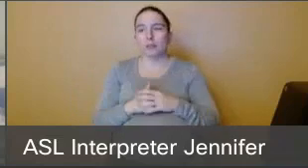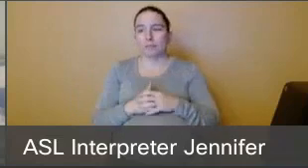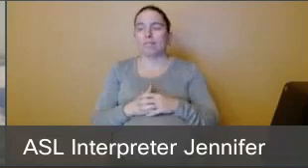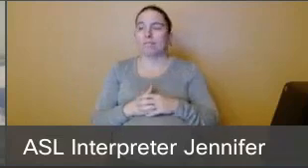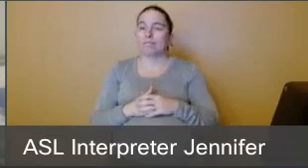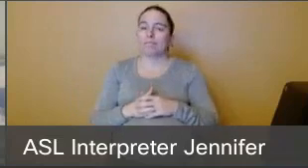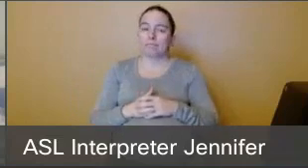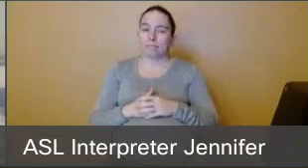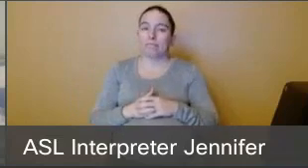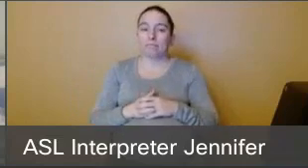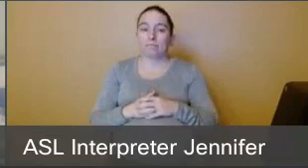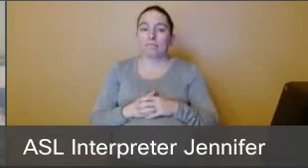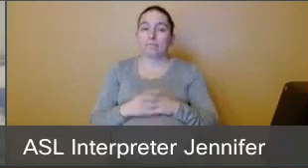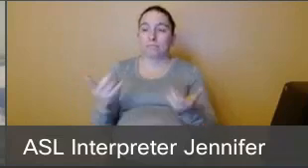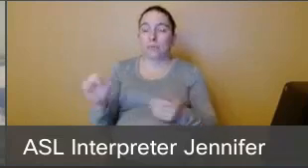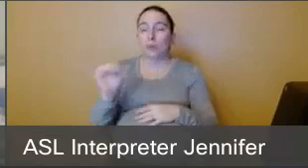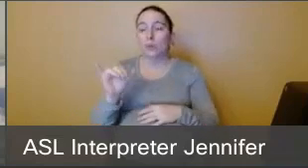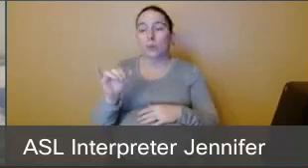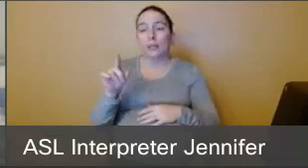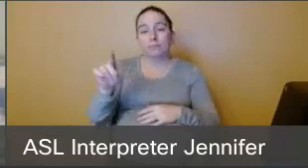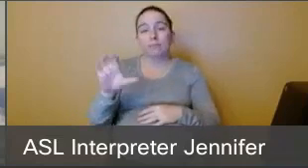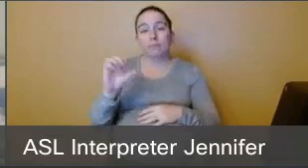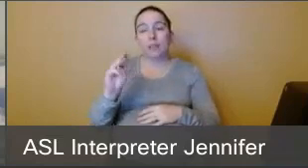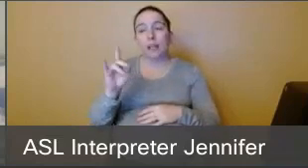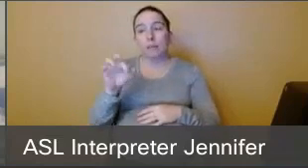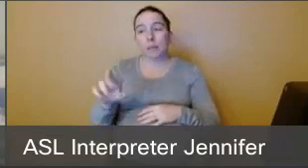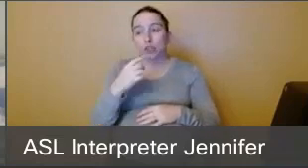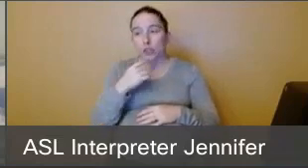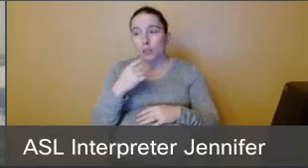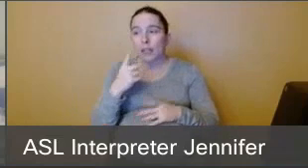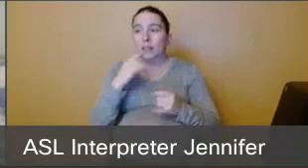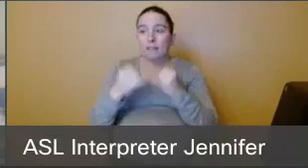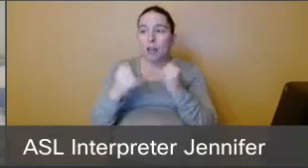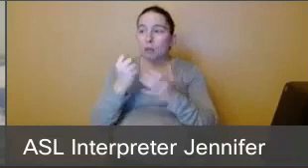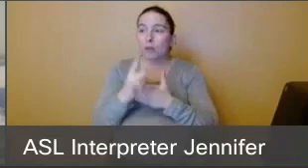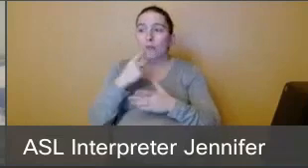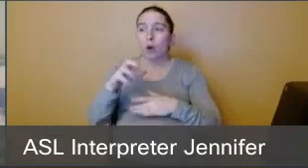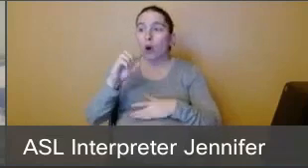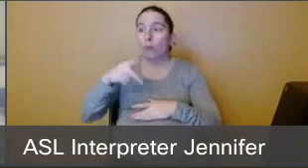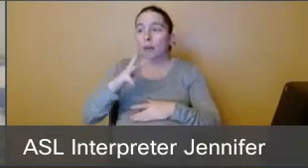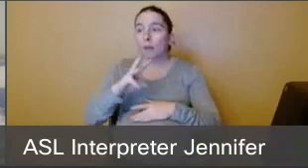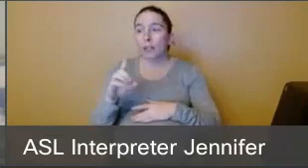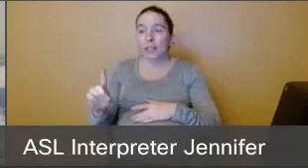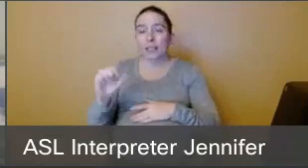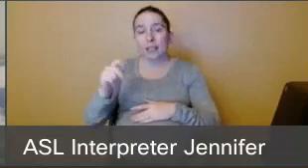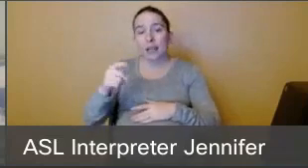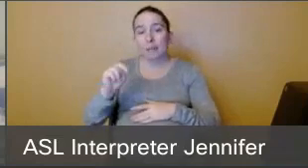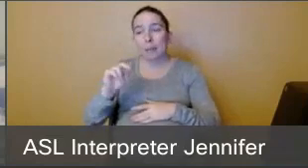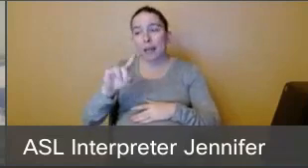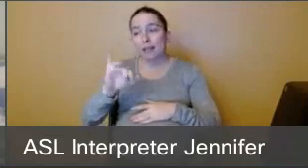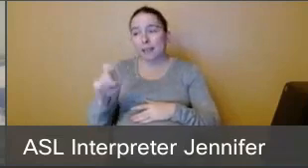So as the Commissioner indicated, right, in November, there was full and final approval of the OPWD's Appendix K application, and we did actually, I'm sorry, I